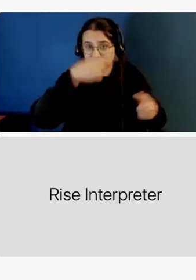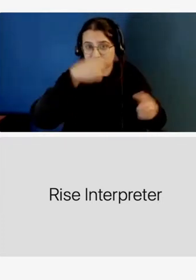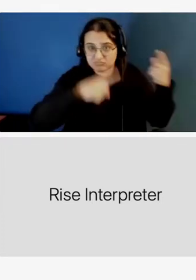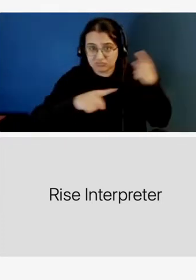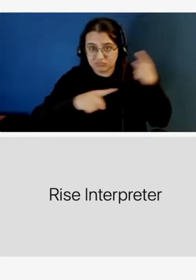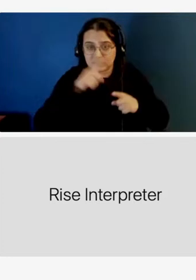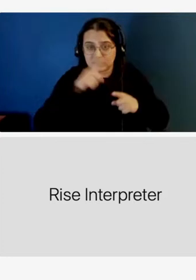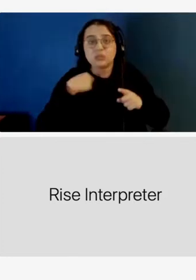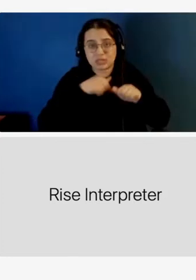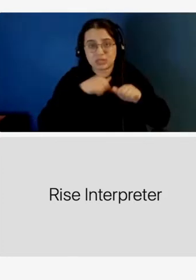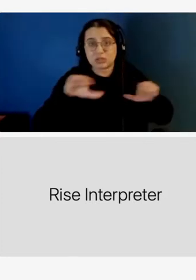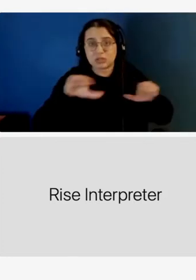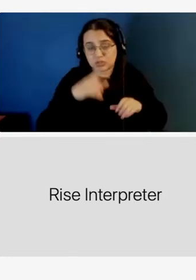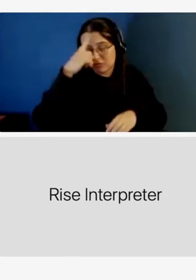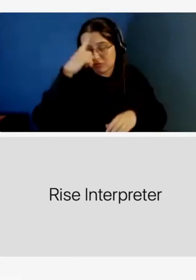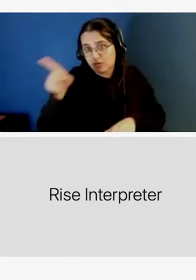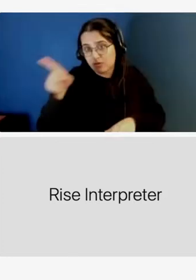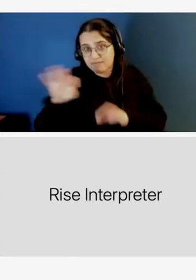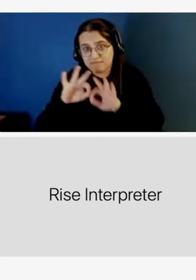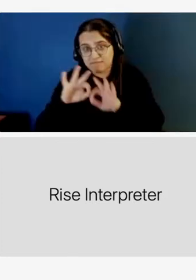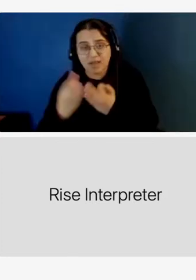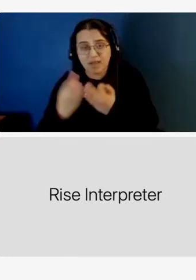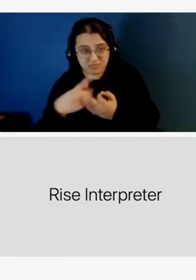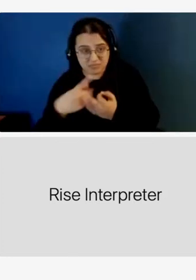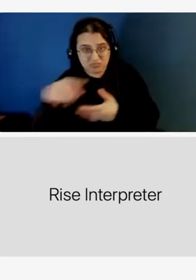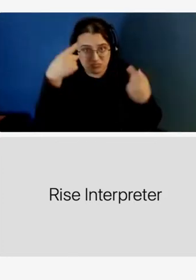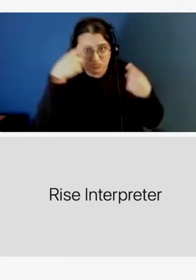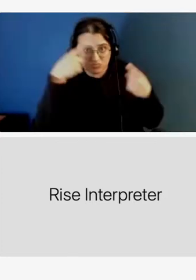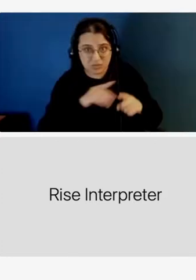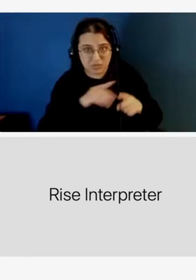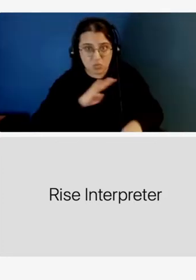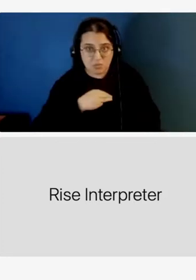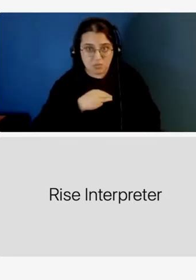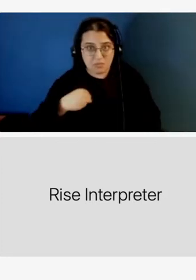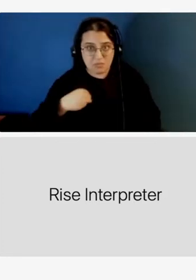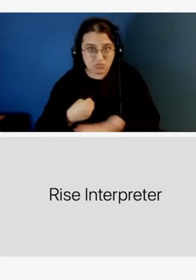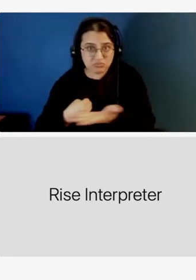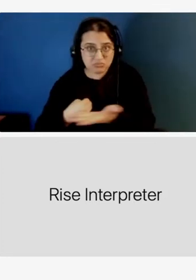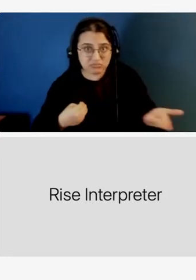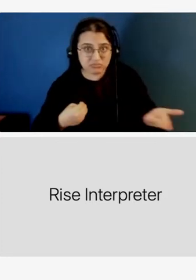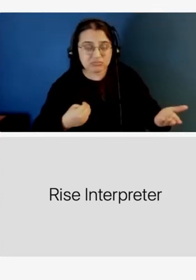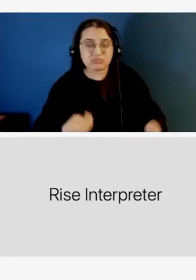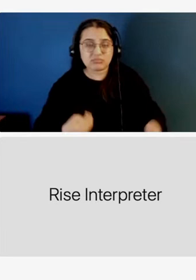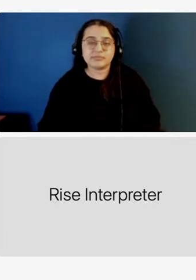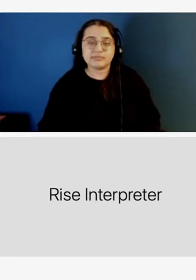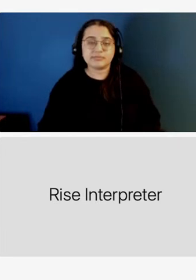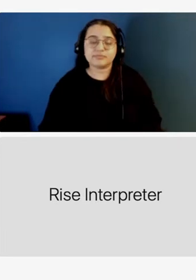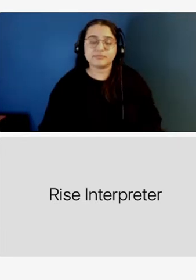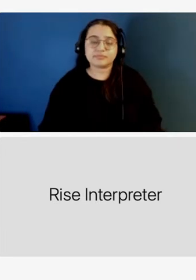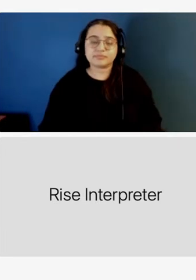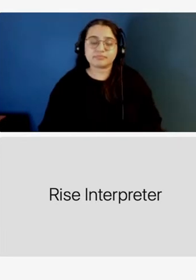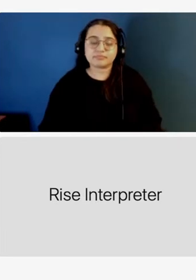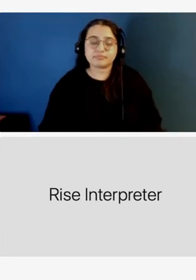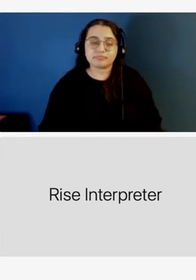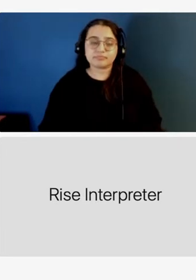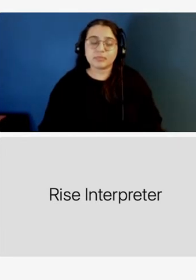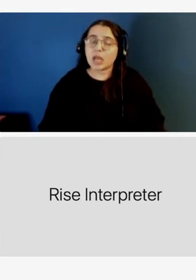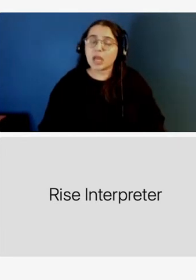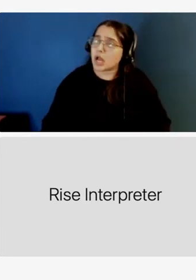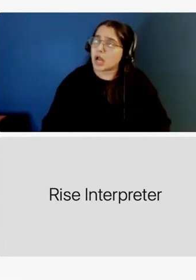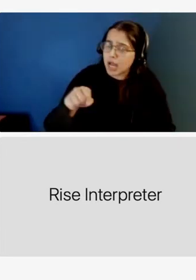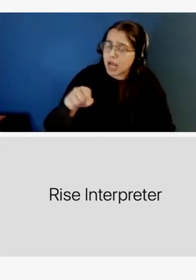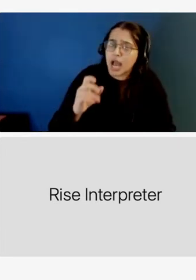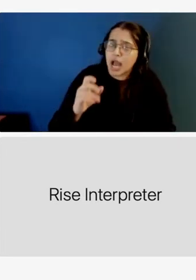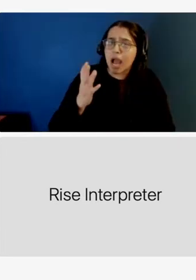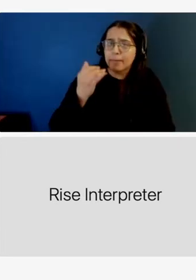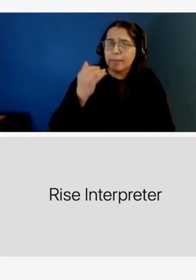board members. Yes. If I can, sorry, Mr. Ibarra, if I get direction from the board consensus,